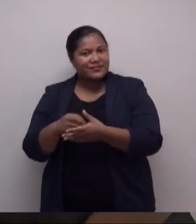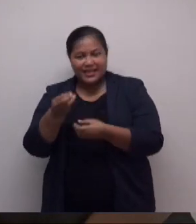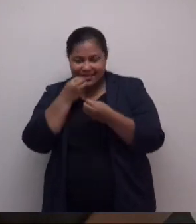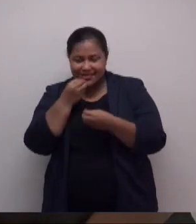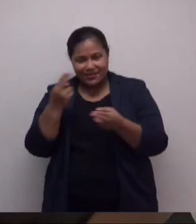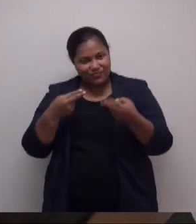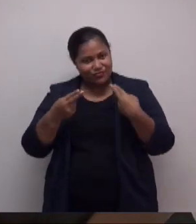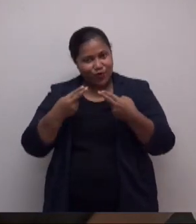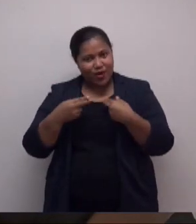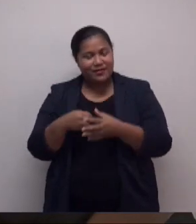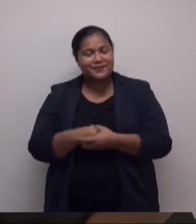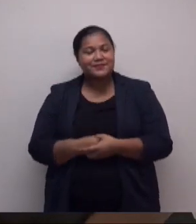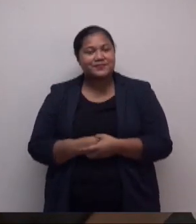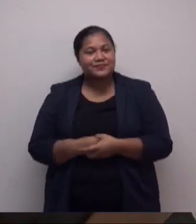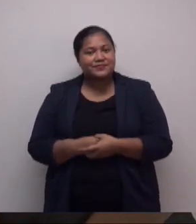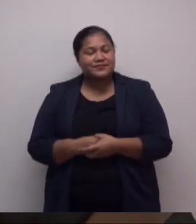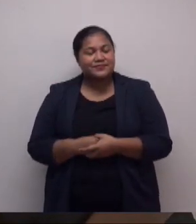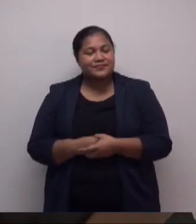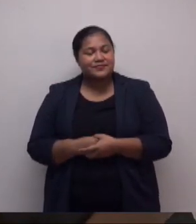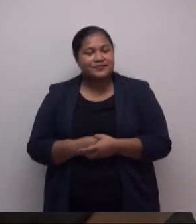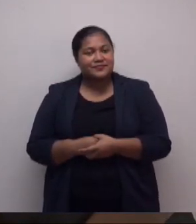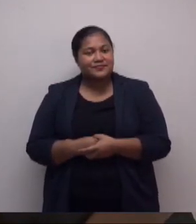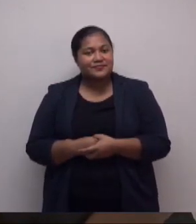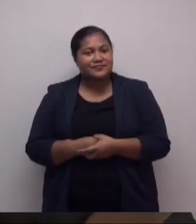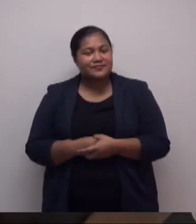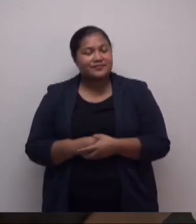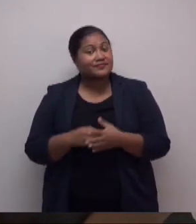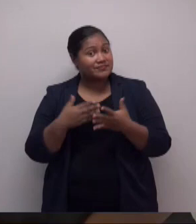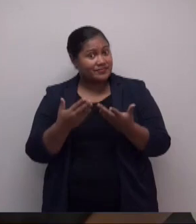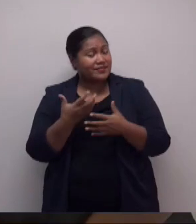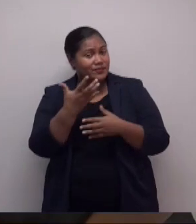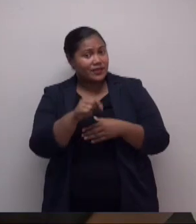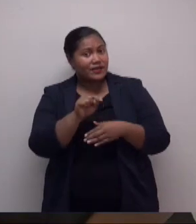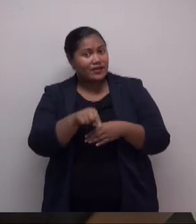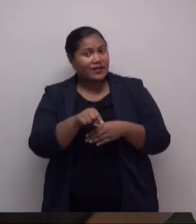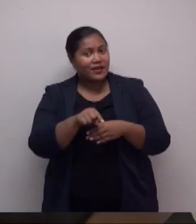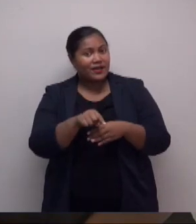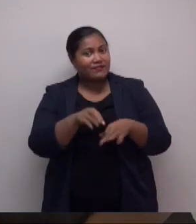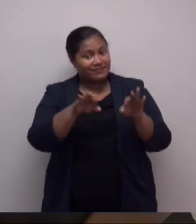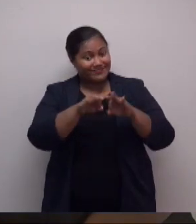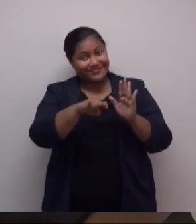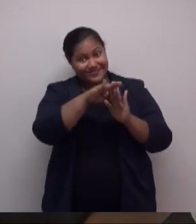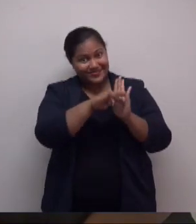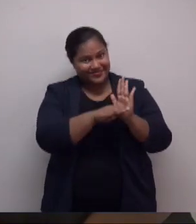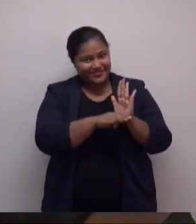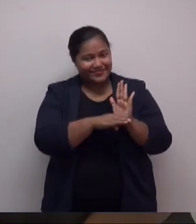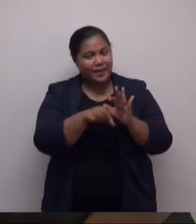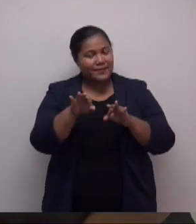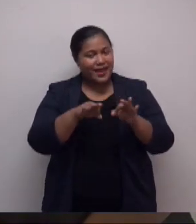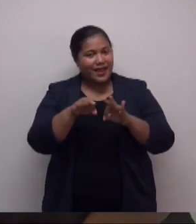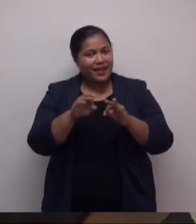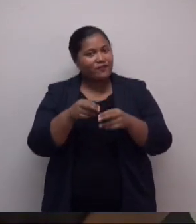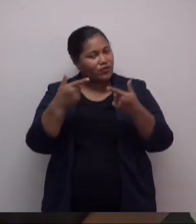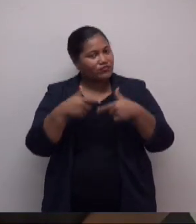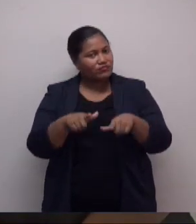restaurants. We're drawing up the borders of those travel safe areas now. They